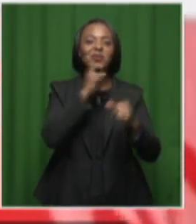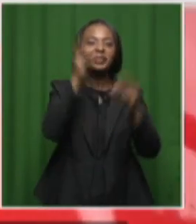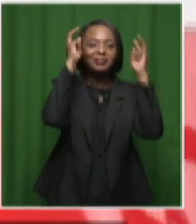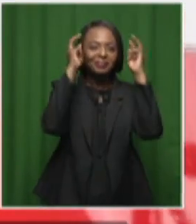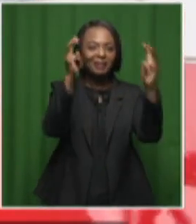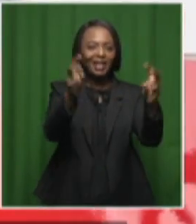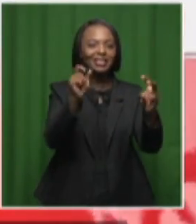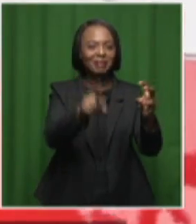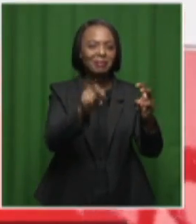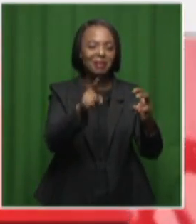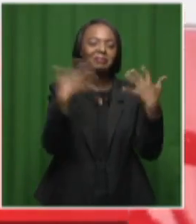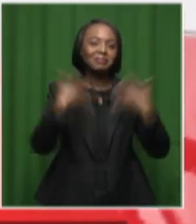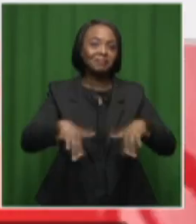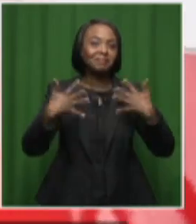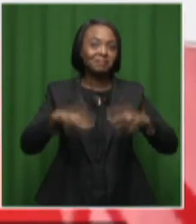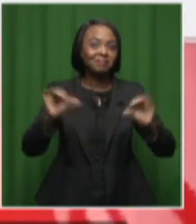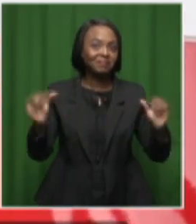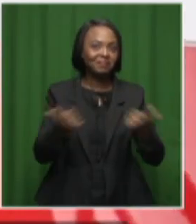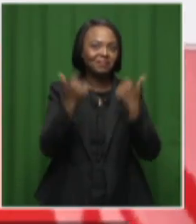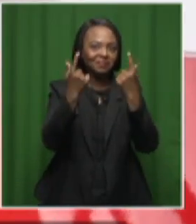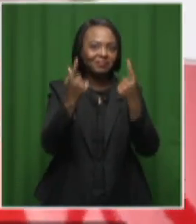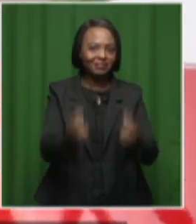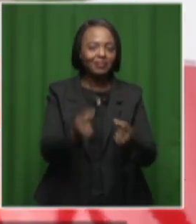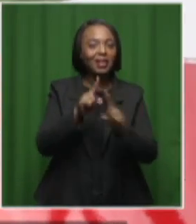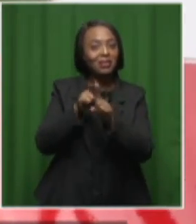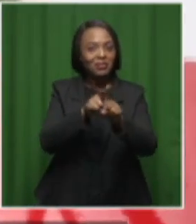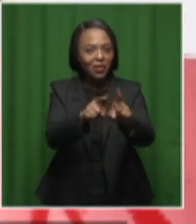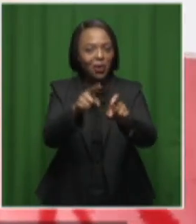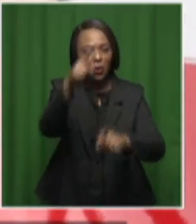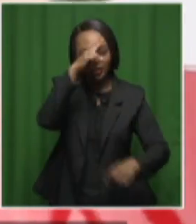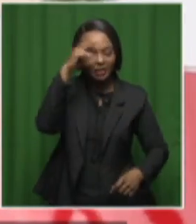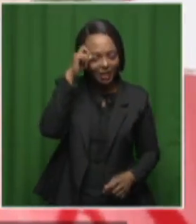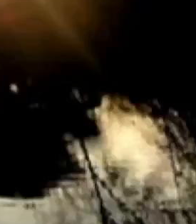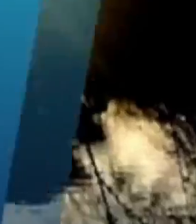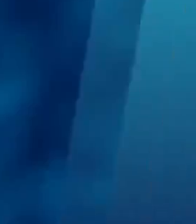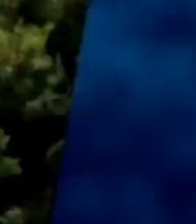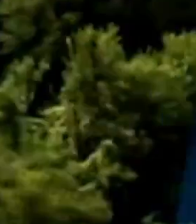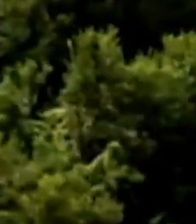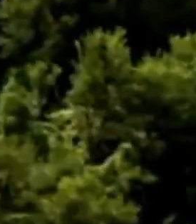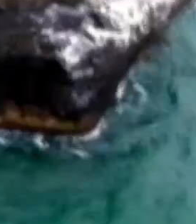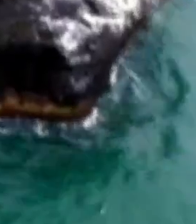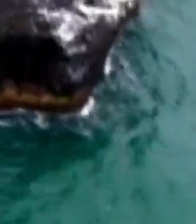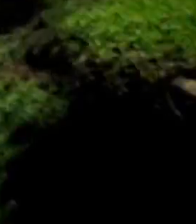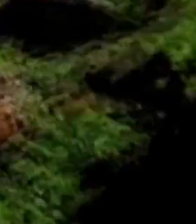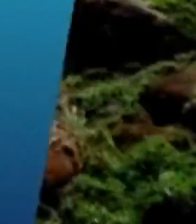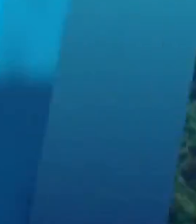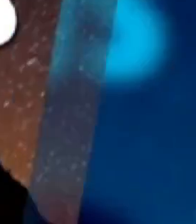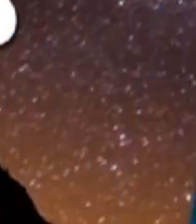well worth taking as we follow the sun this summer here on Morning Live.